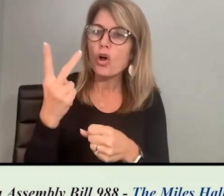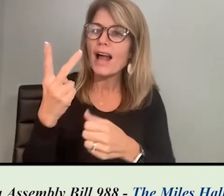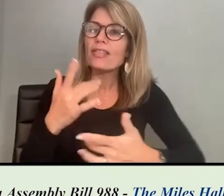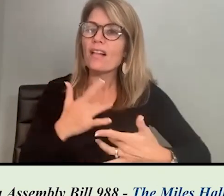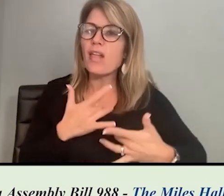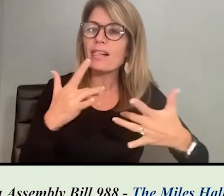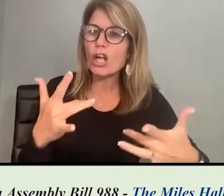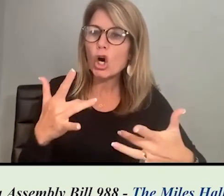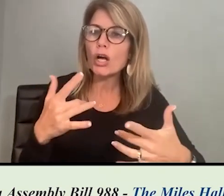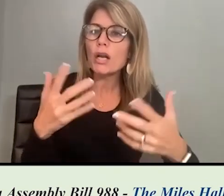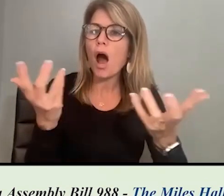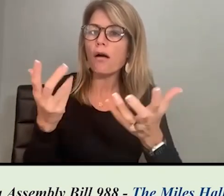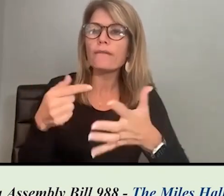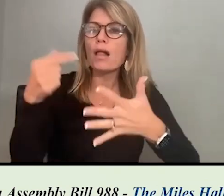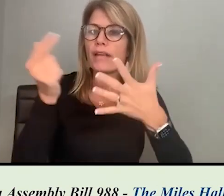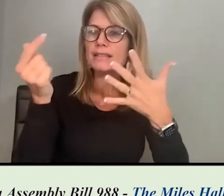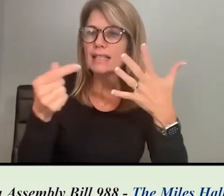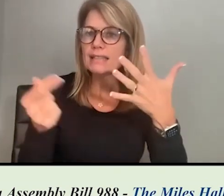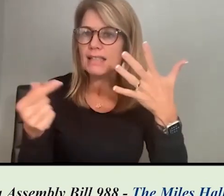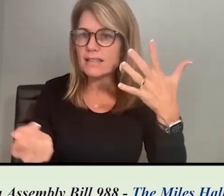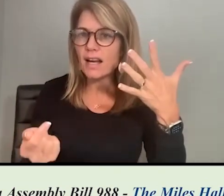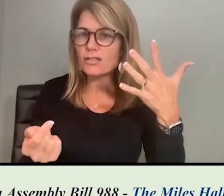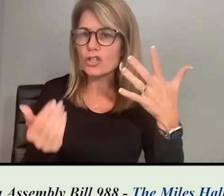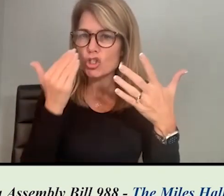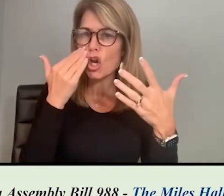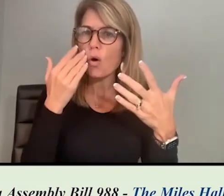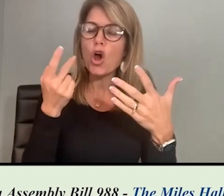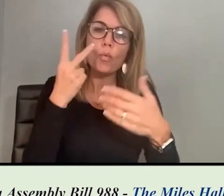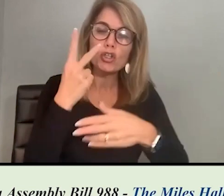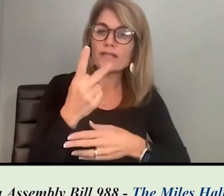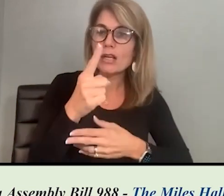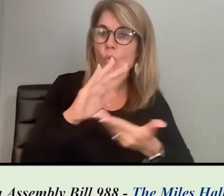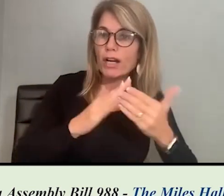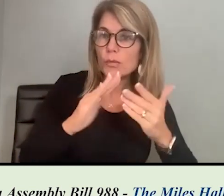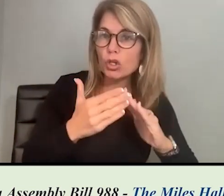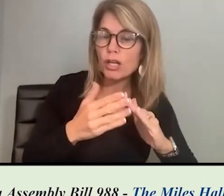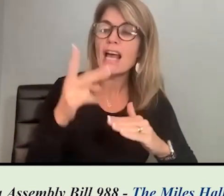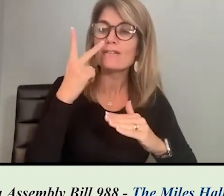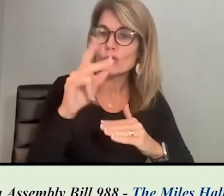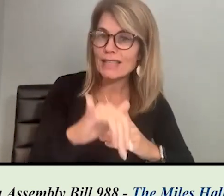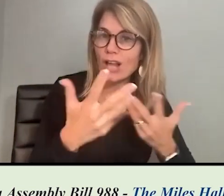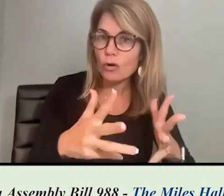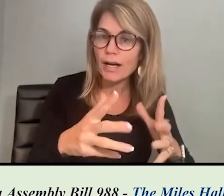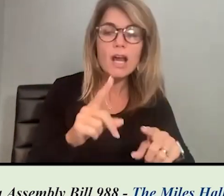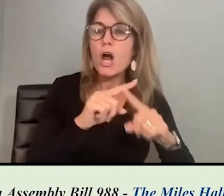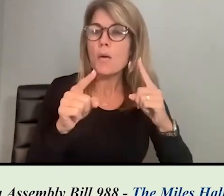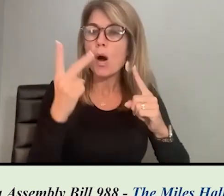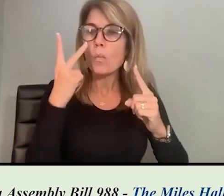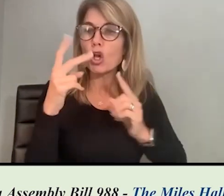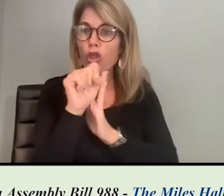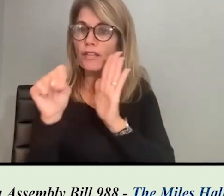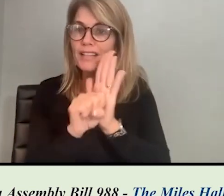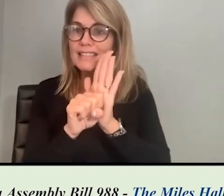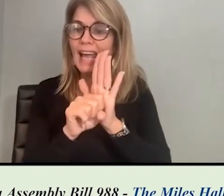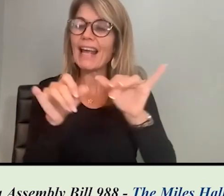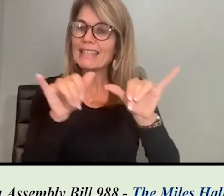And as you probably have heard before, when you've seen one community, you've seen one community. Well, when you're looking at the states, it's very much the same